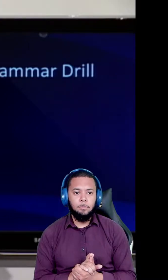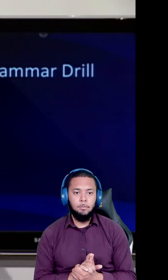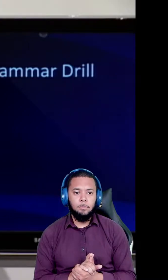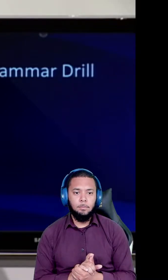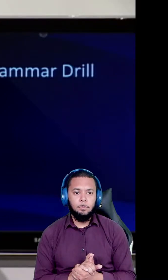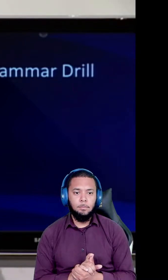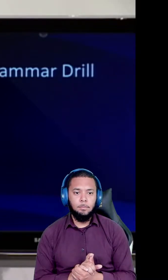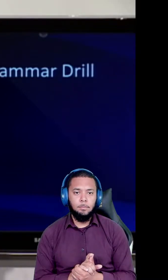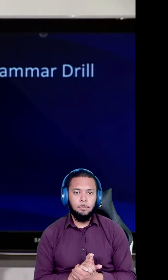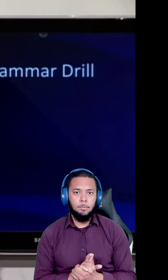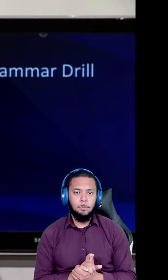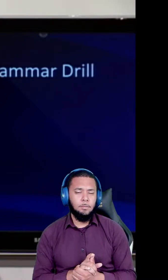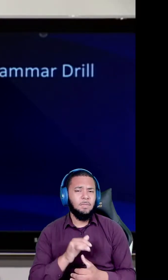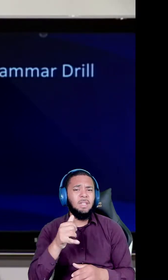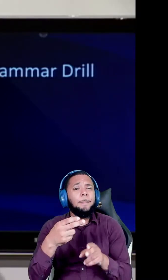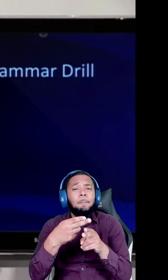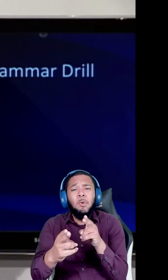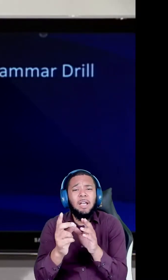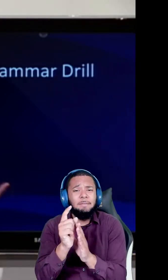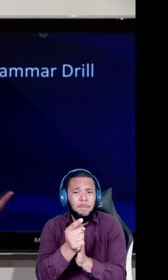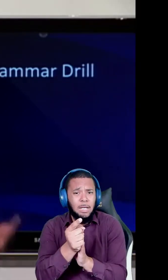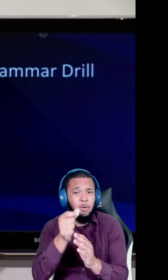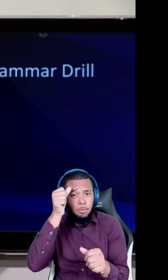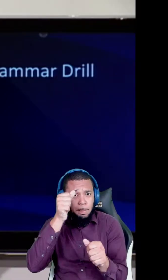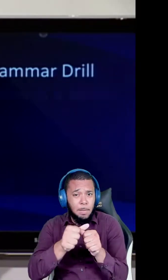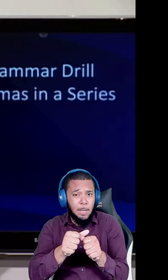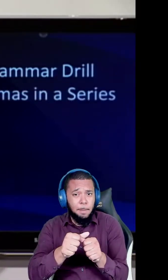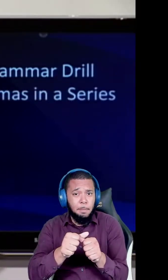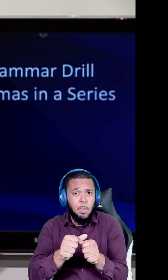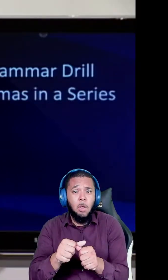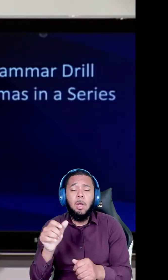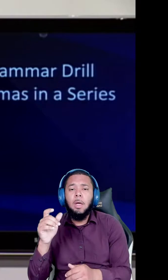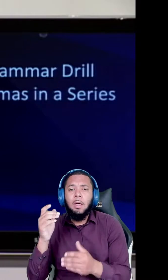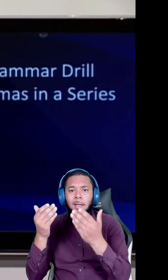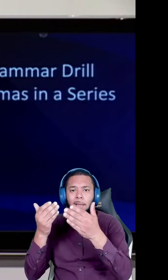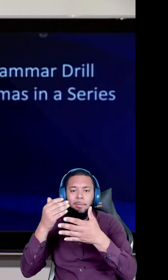Let's take just a quick minute to remember commas in a series.